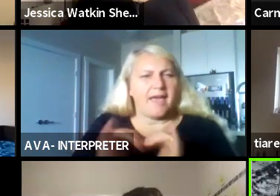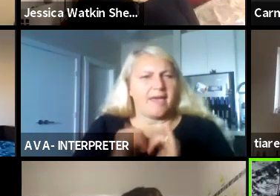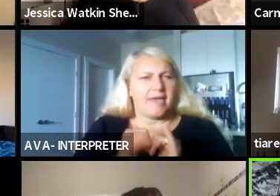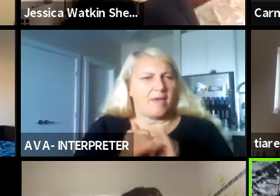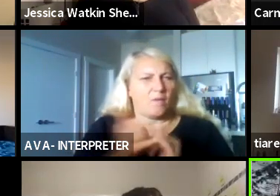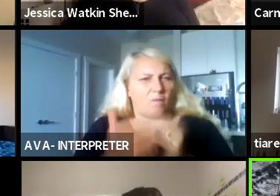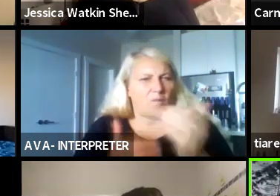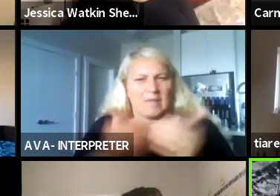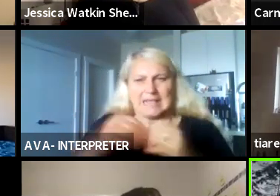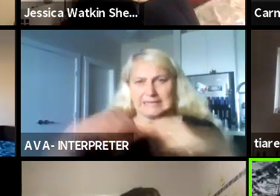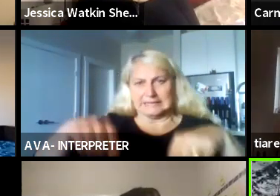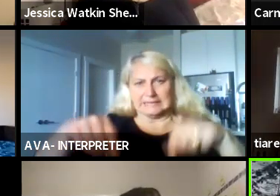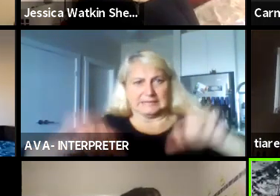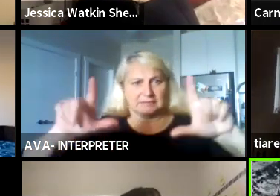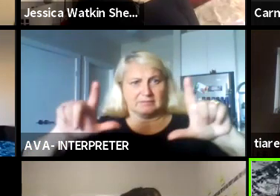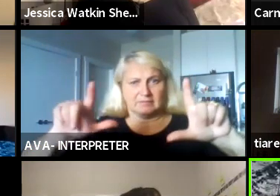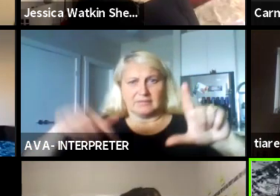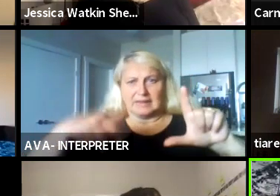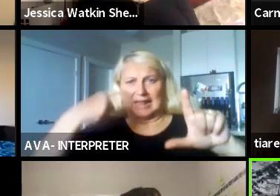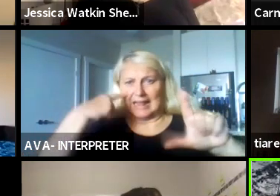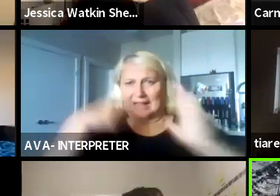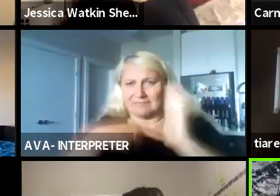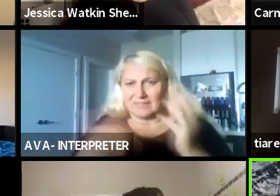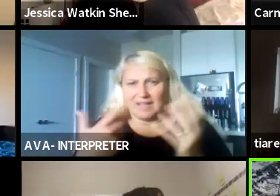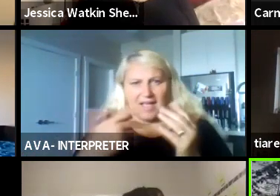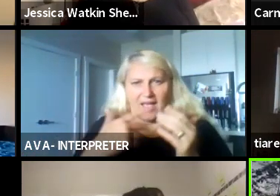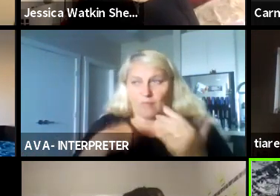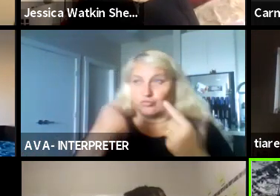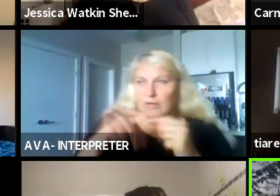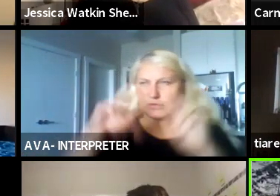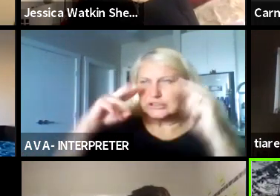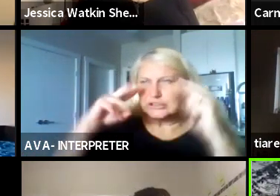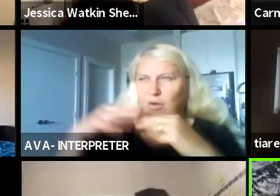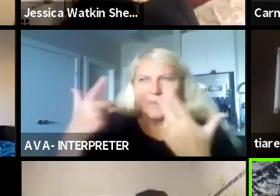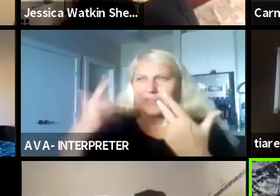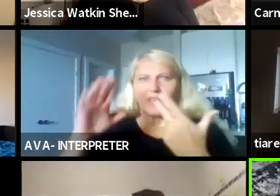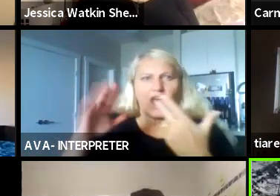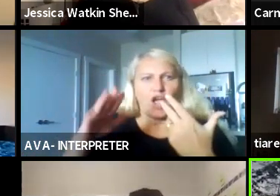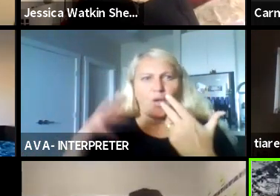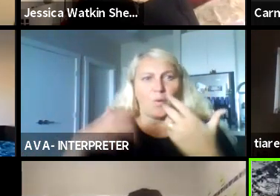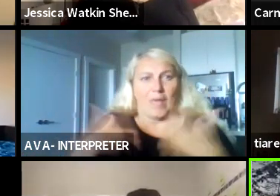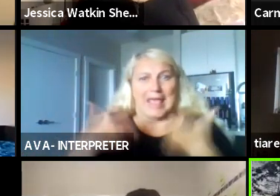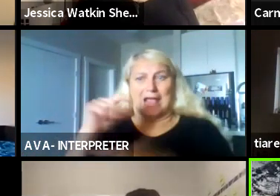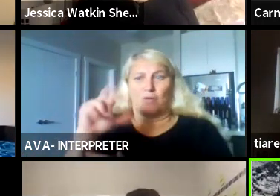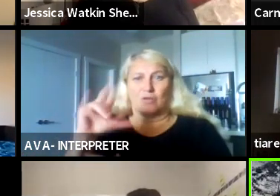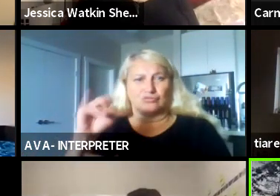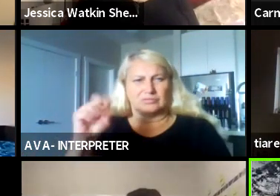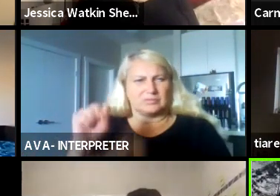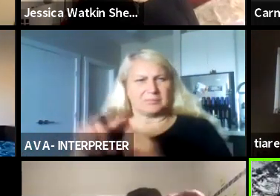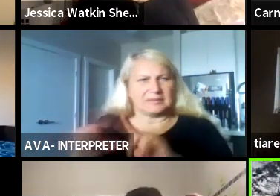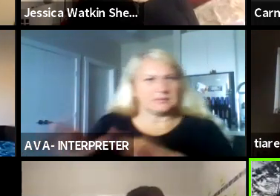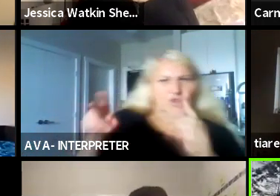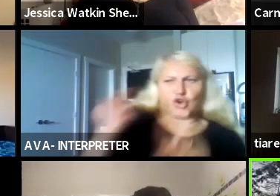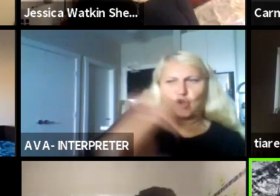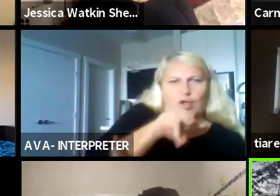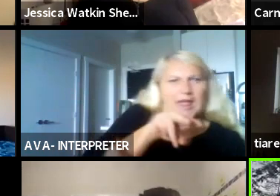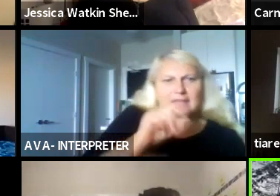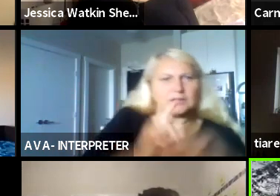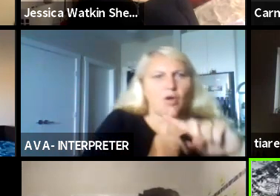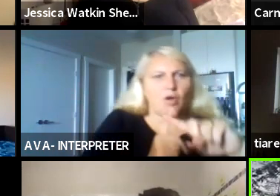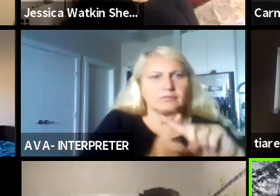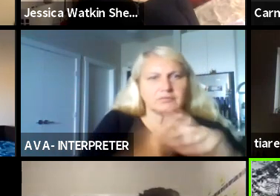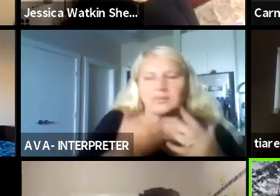in virtual space, if we're also like trying to address the aggressions, what do the affirmations look like too? I don't have many answers